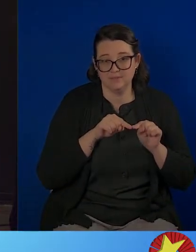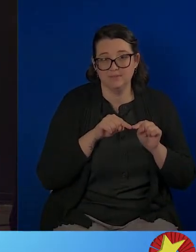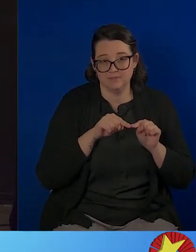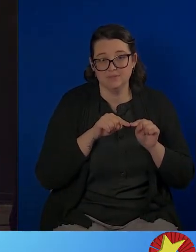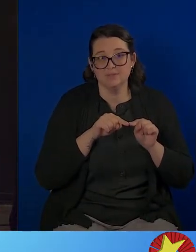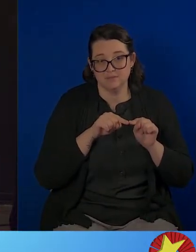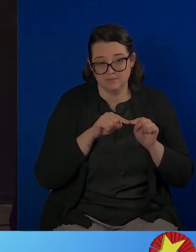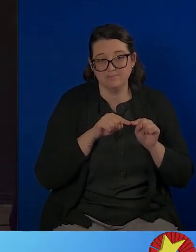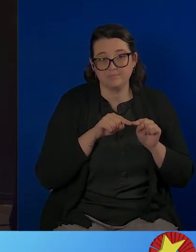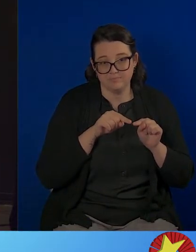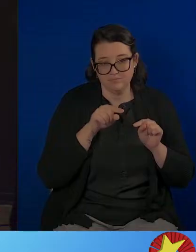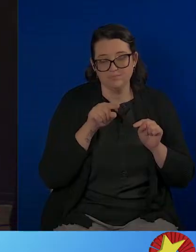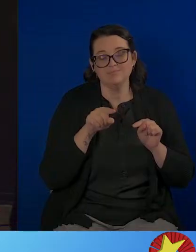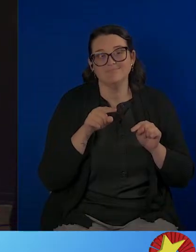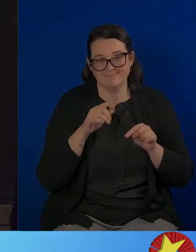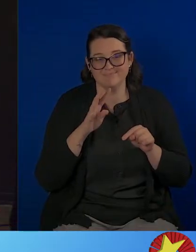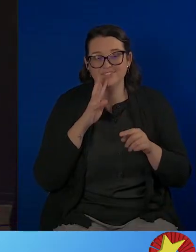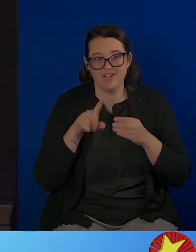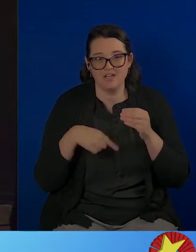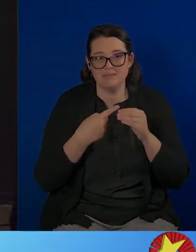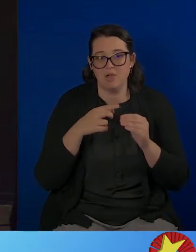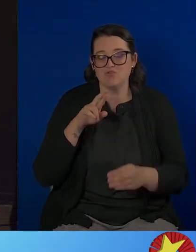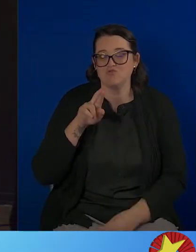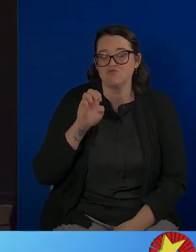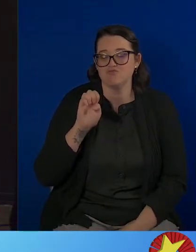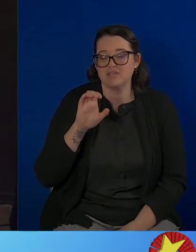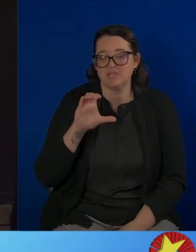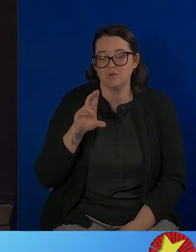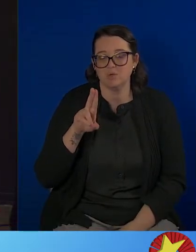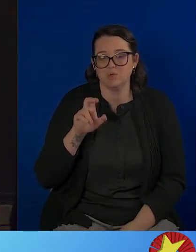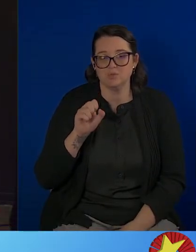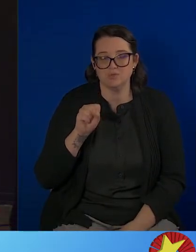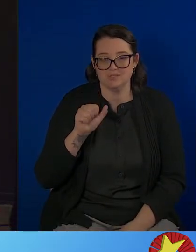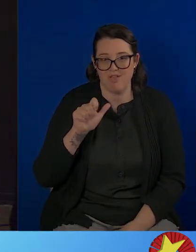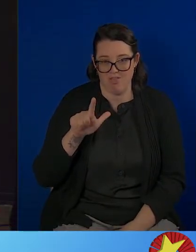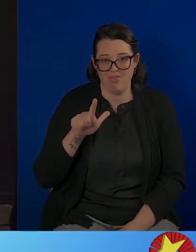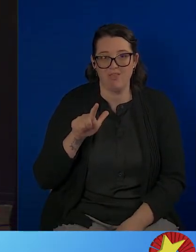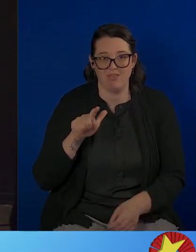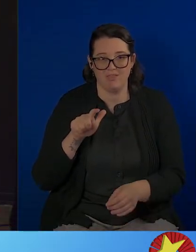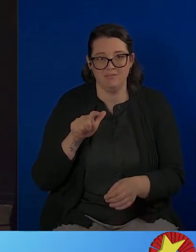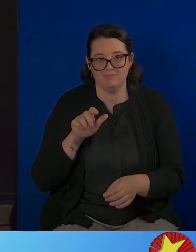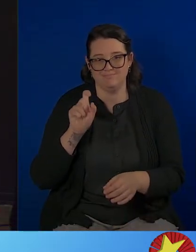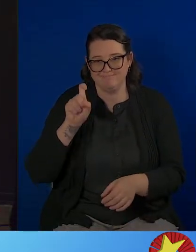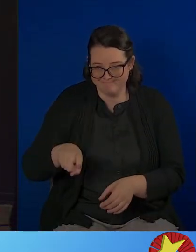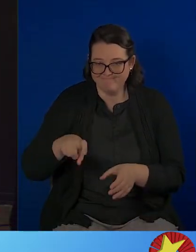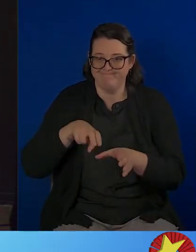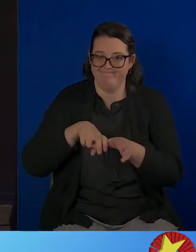need to recuse yourself, or recusal requirements.